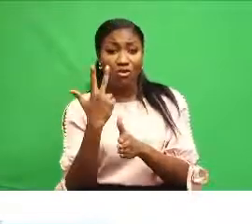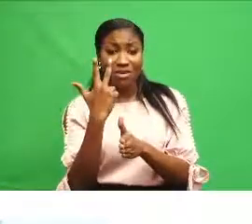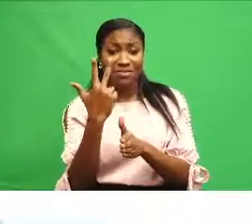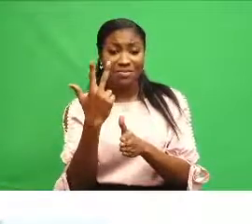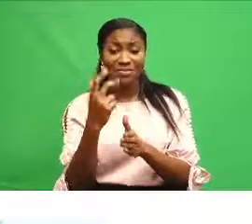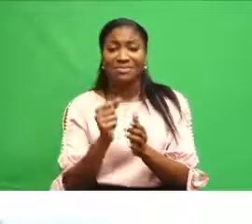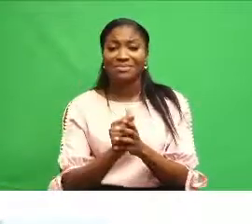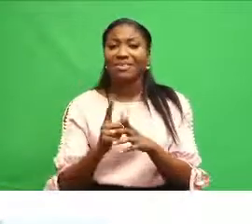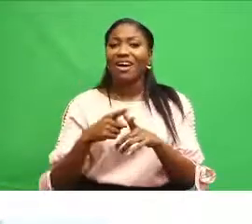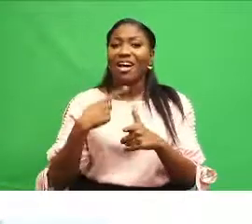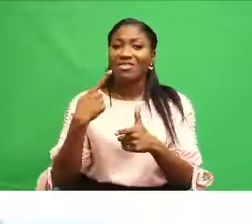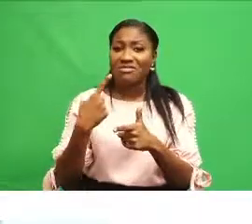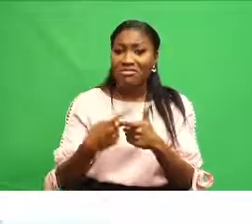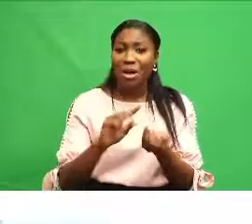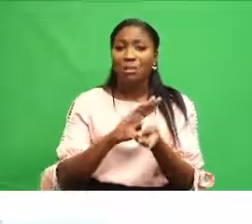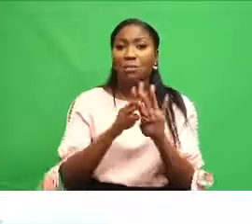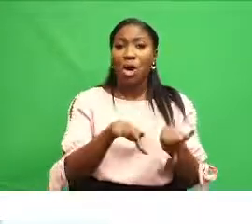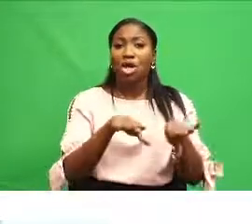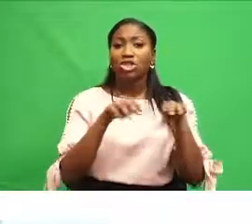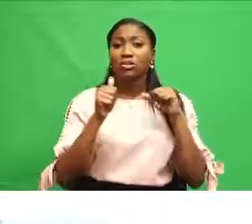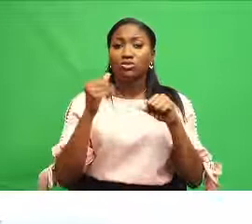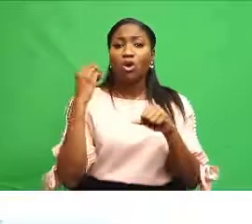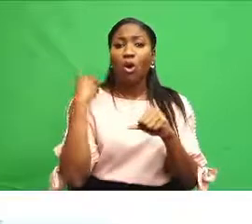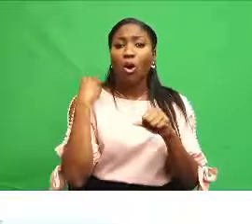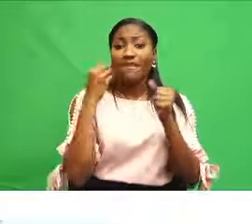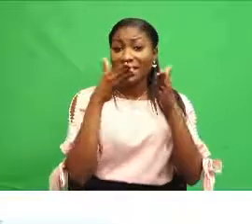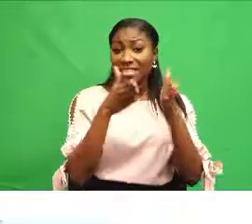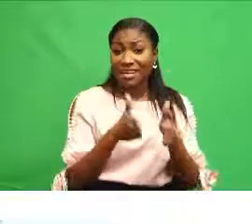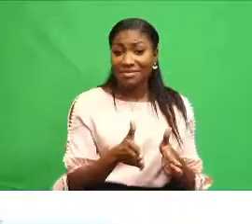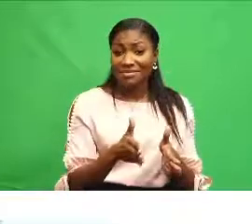Adoption Officer, leading to him